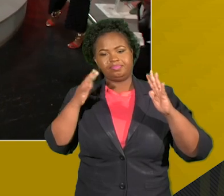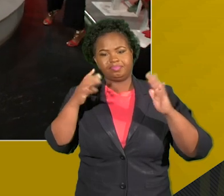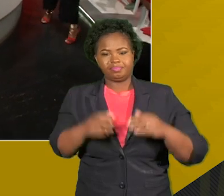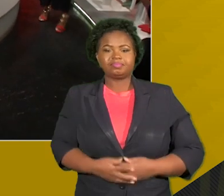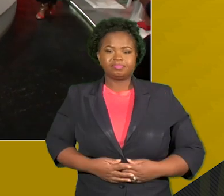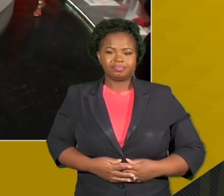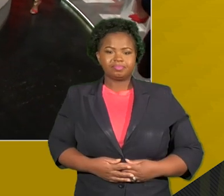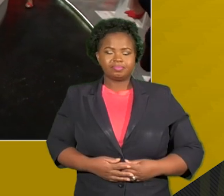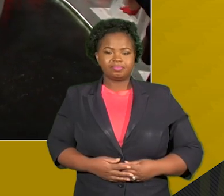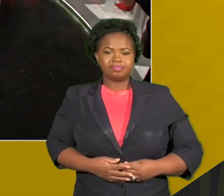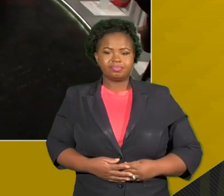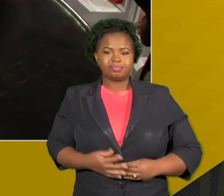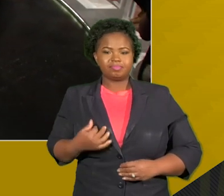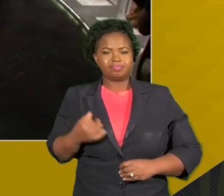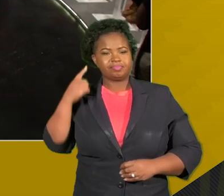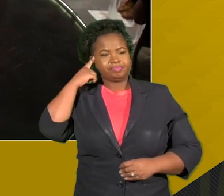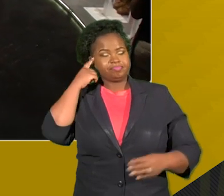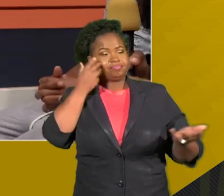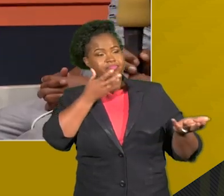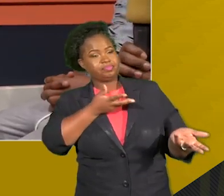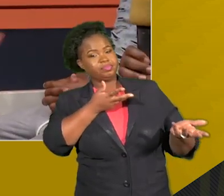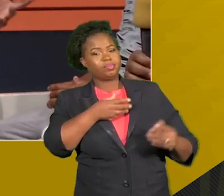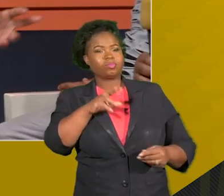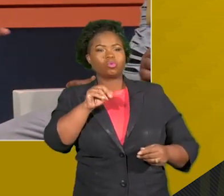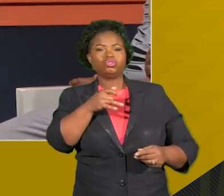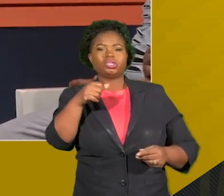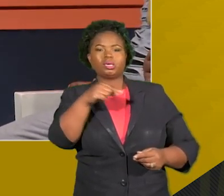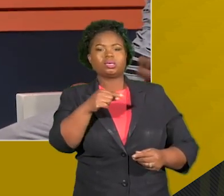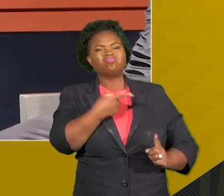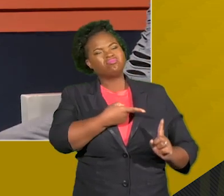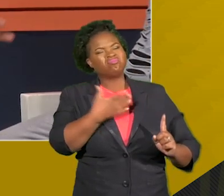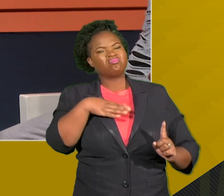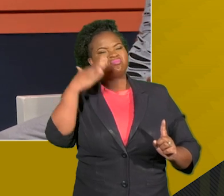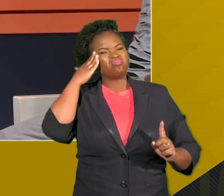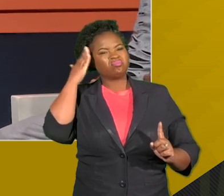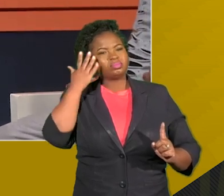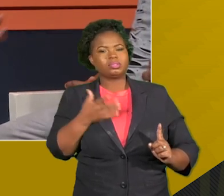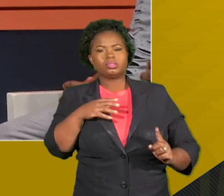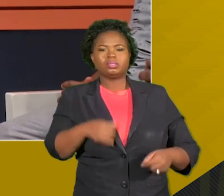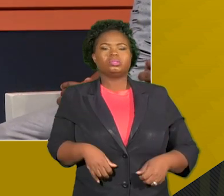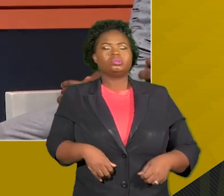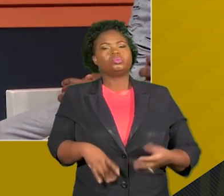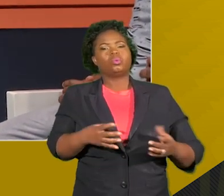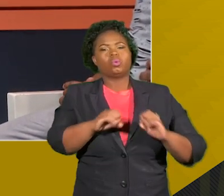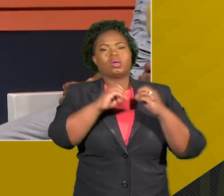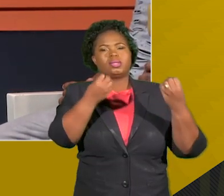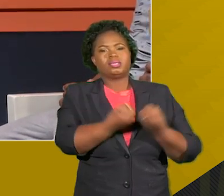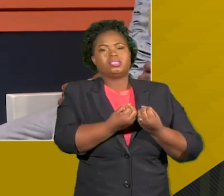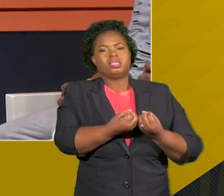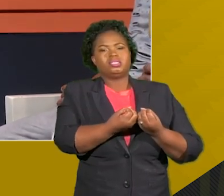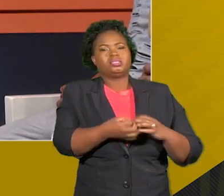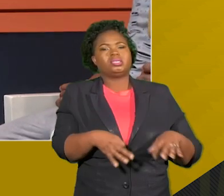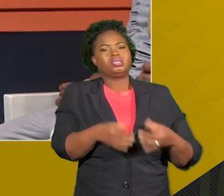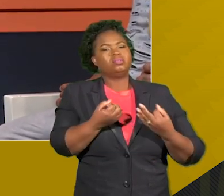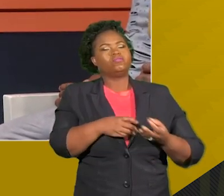Asizwe bafethe on that side. Kini, I think arathome moga sesimpusheng ri kwa gore na what actually is a charity organization?